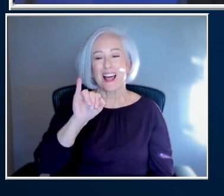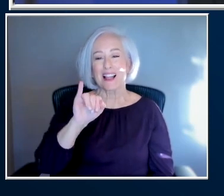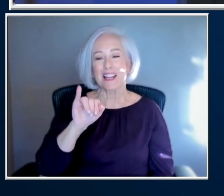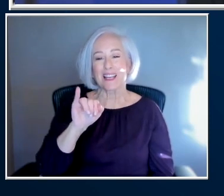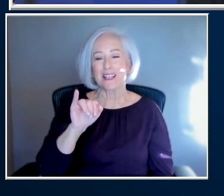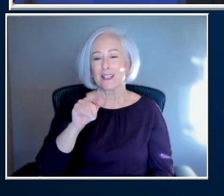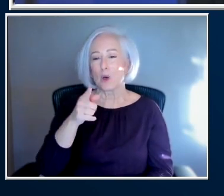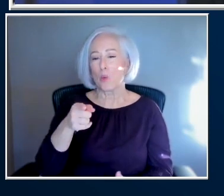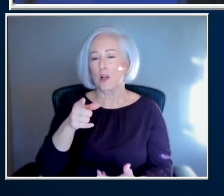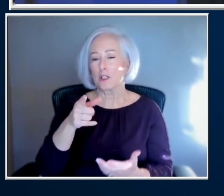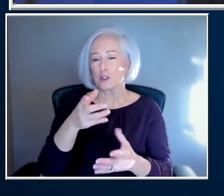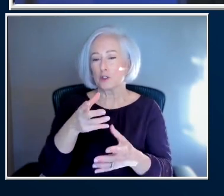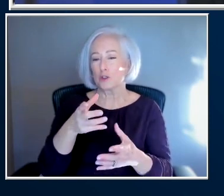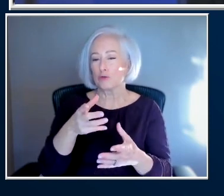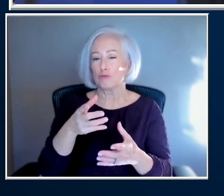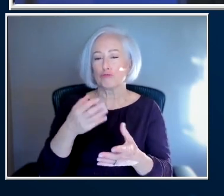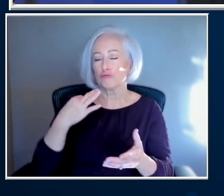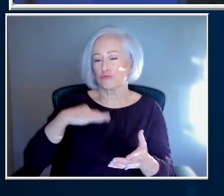group?